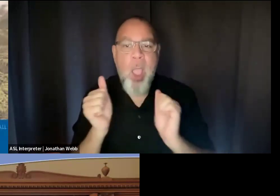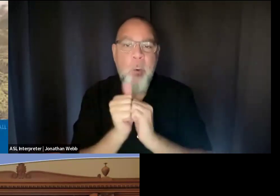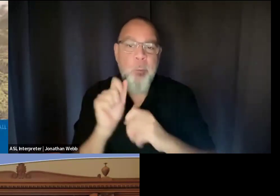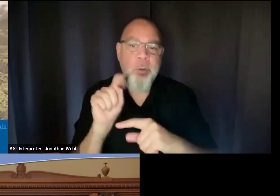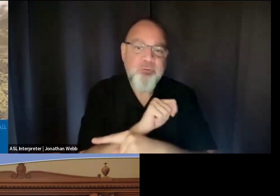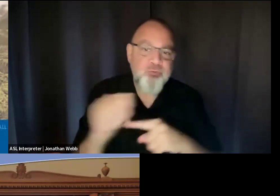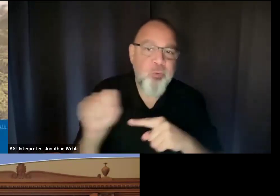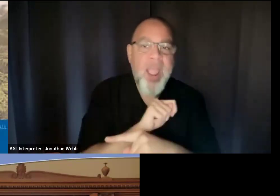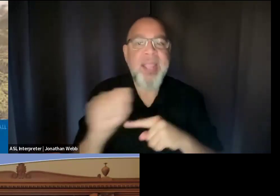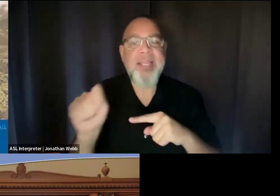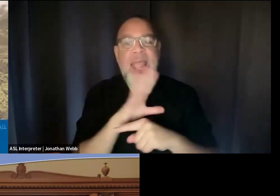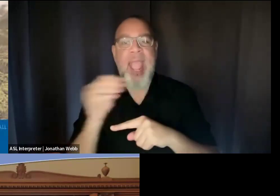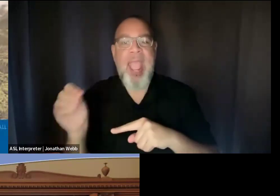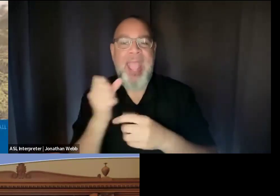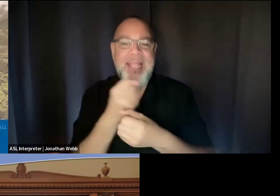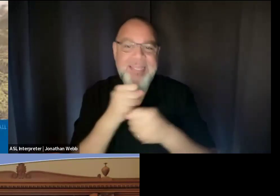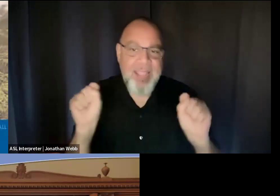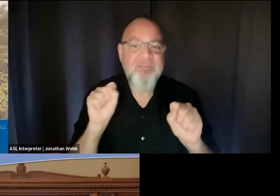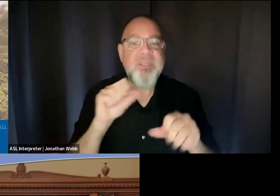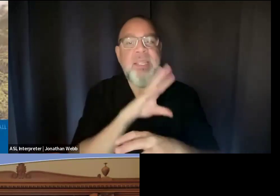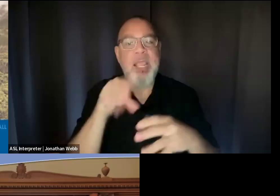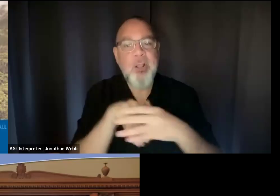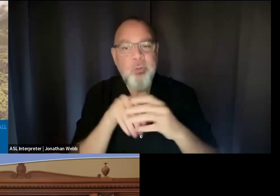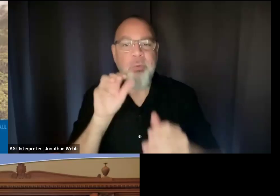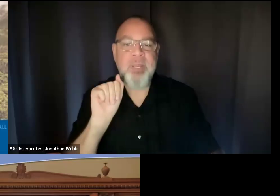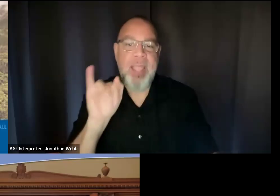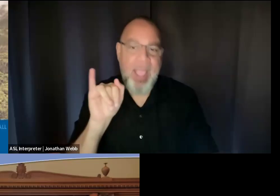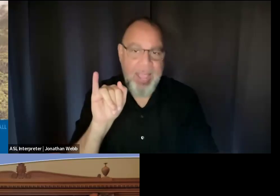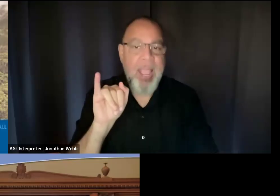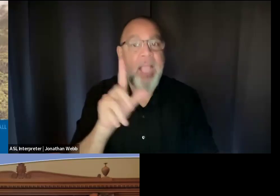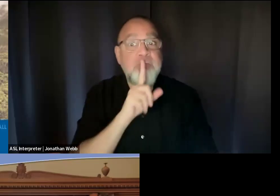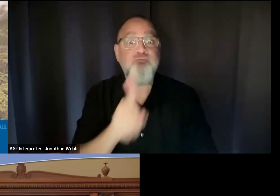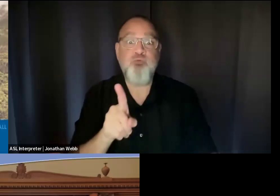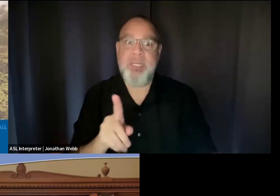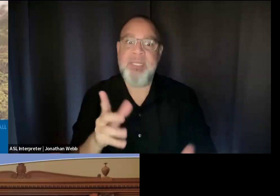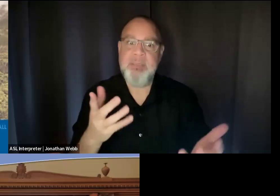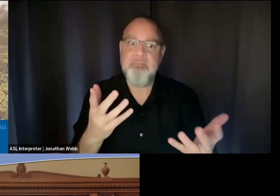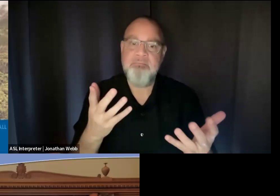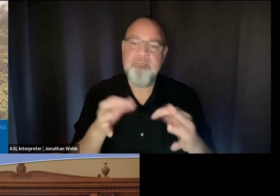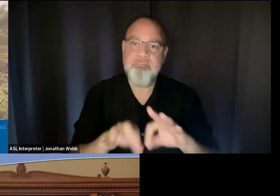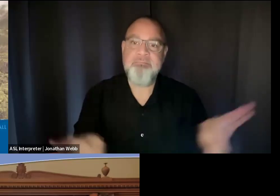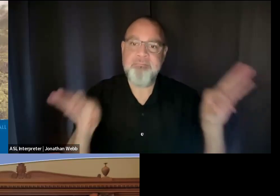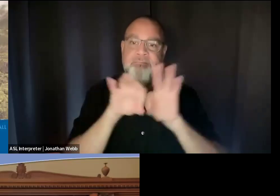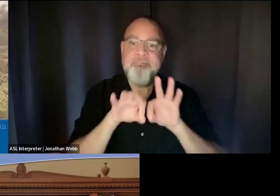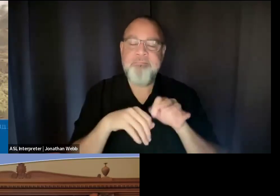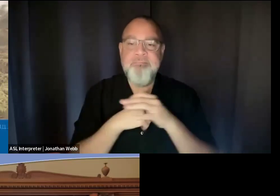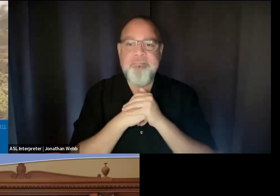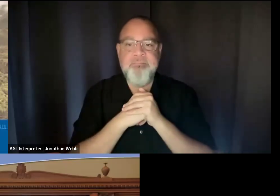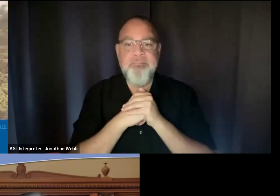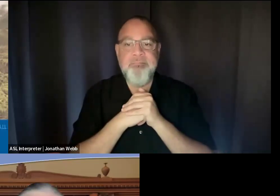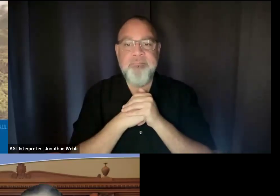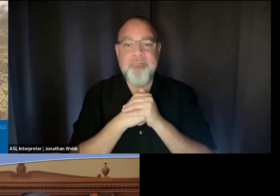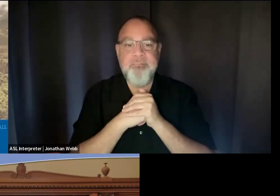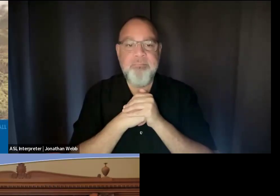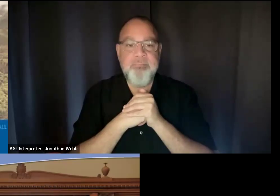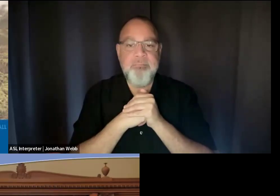Josh, as you mentioned, internet safety, including AI, which is really important to hear.